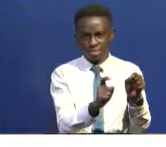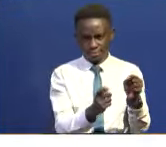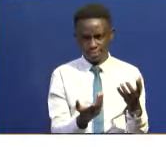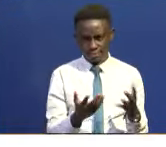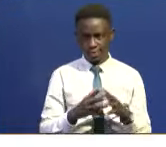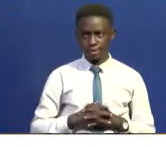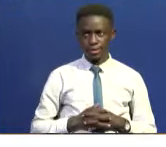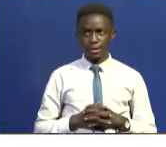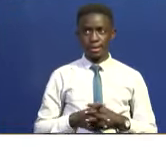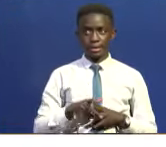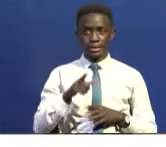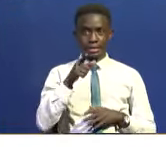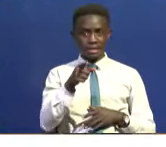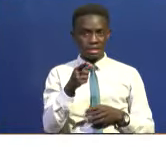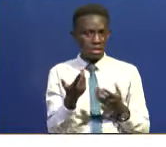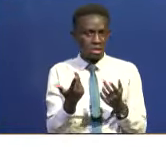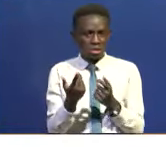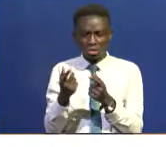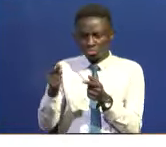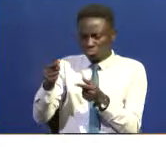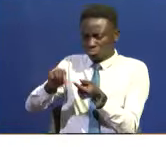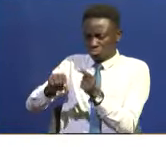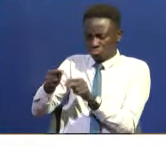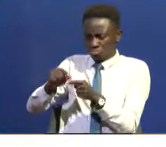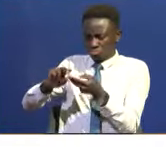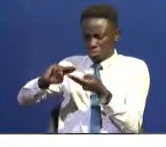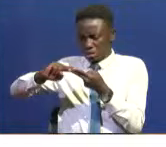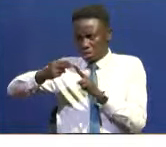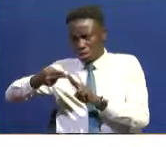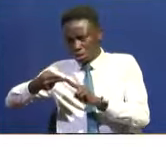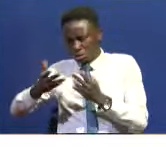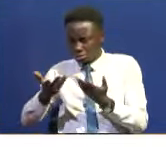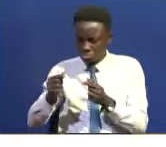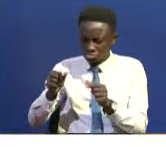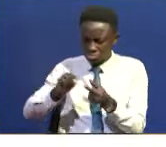approach, you can never plant the same seeds twice.